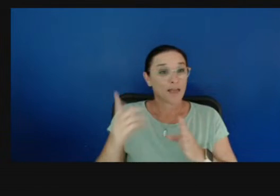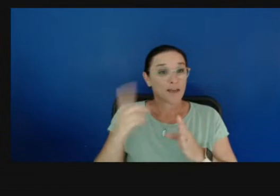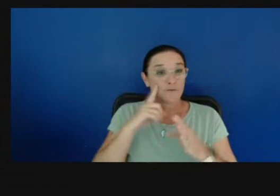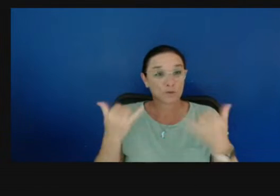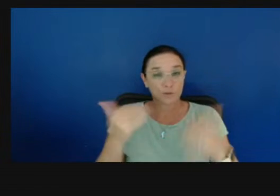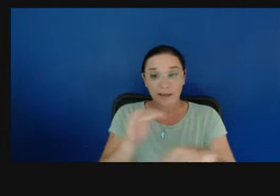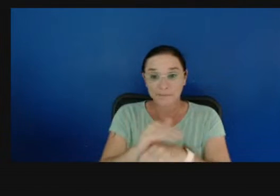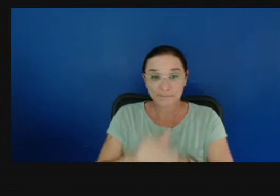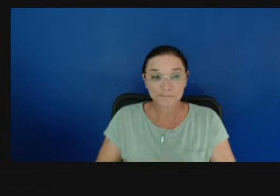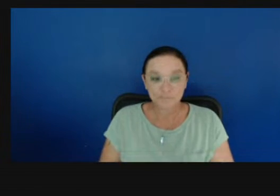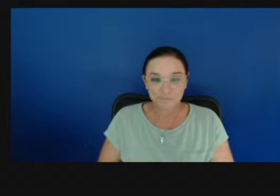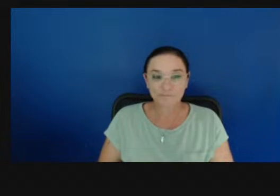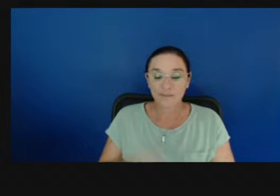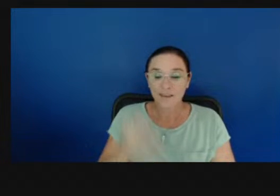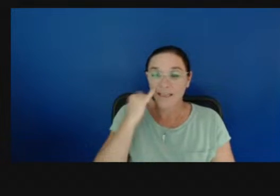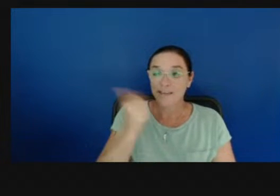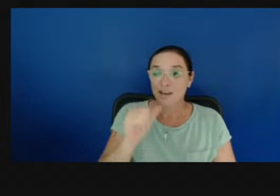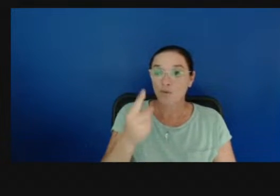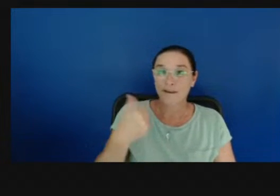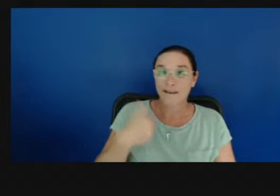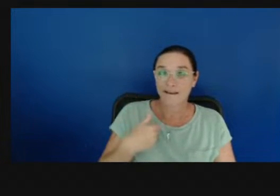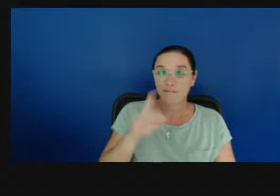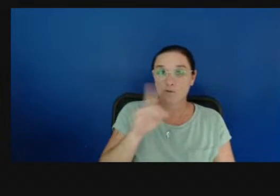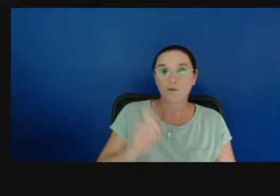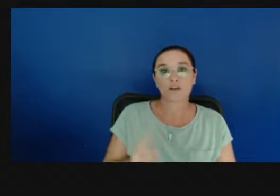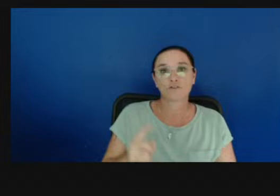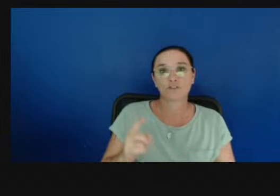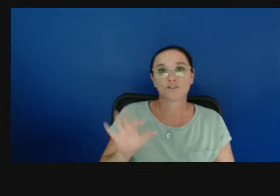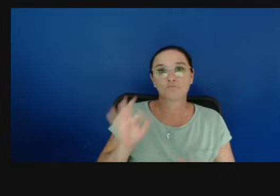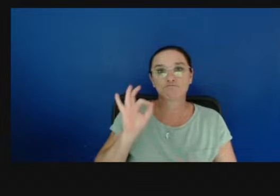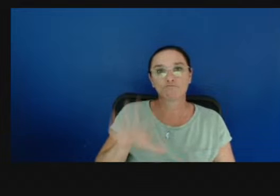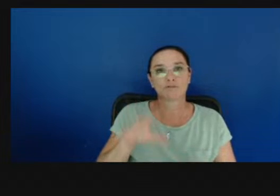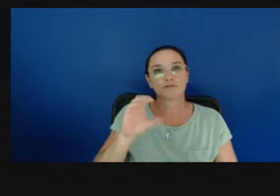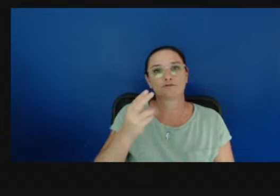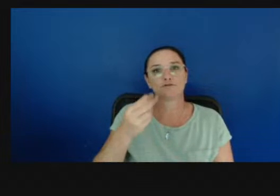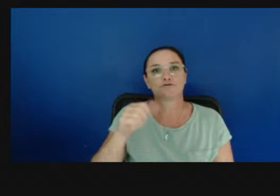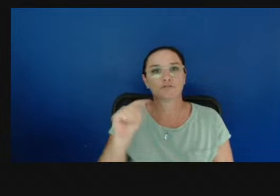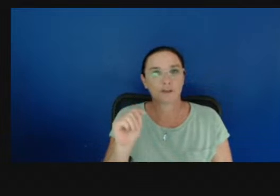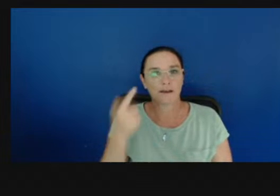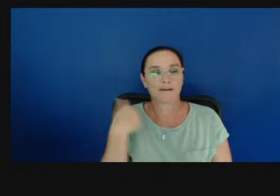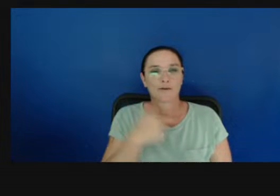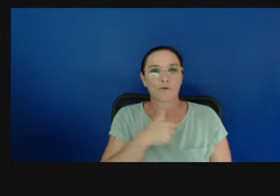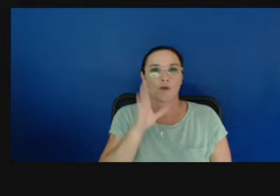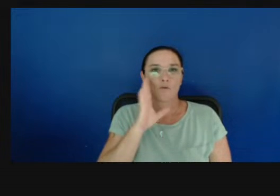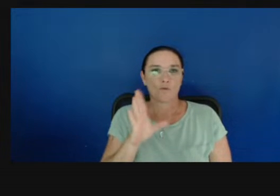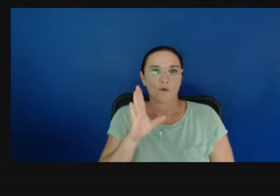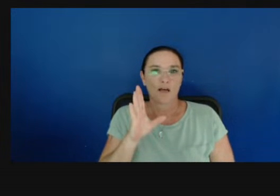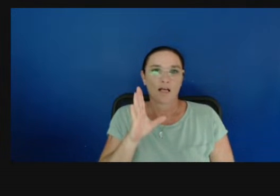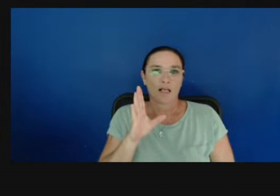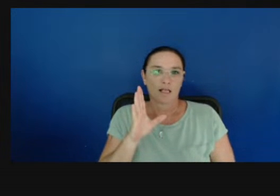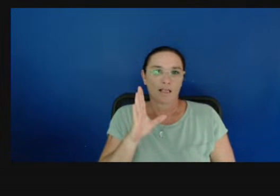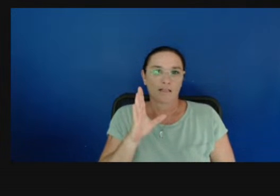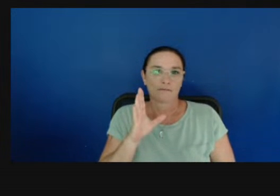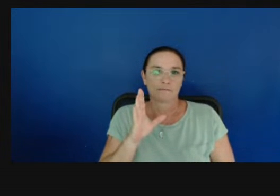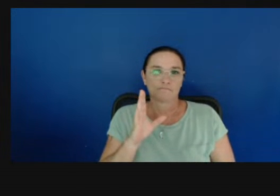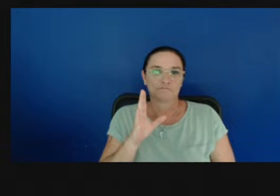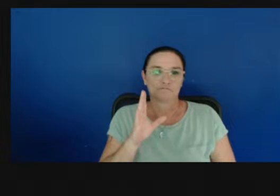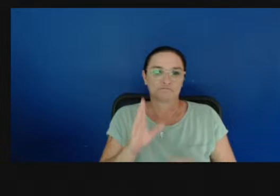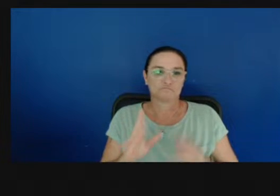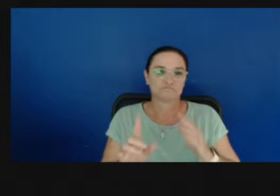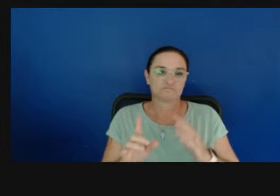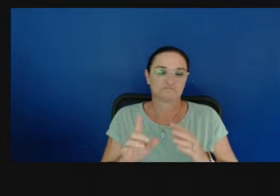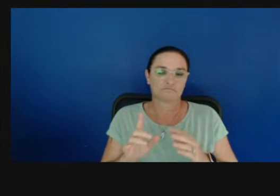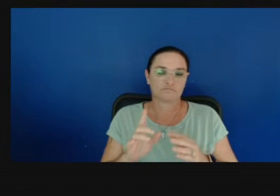Yep. If anybody has any questions, go ahead and drop them in the chat, and we'll get to them at designated break. So questions about